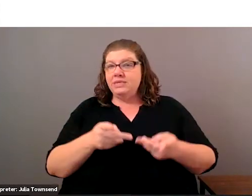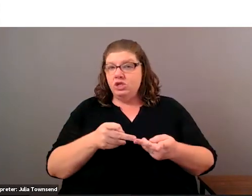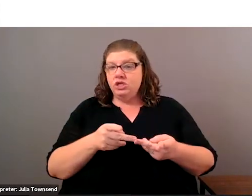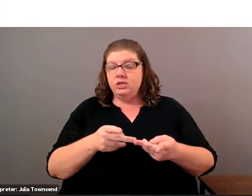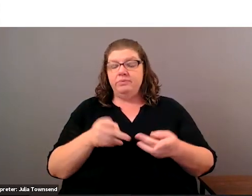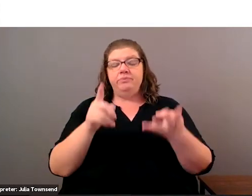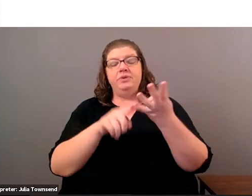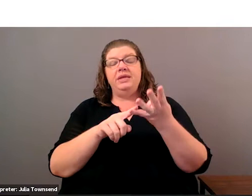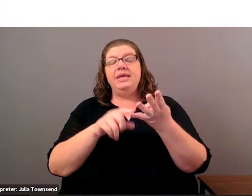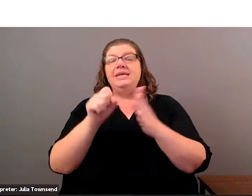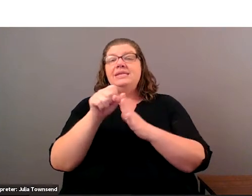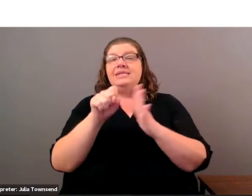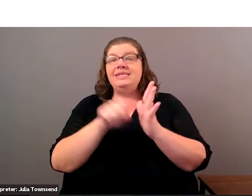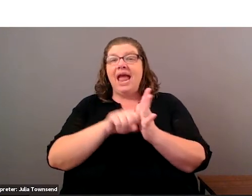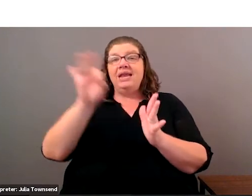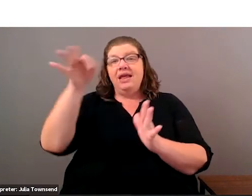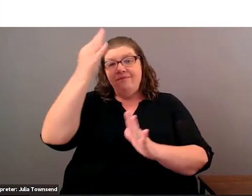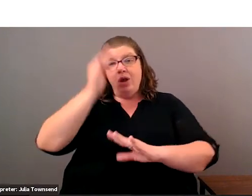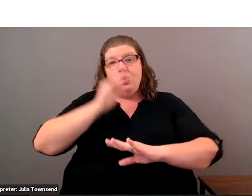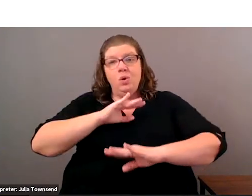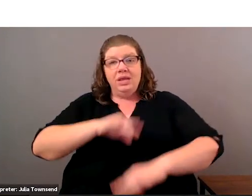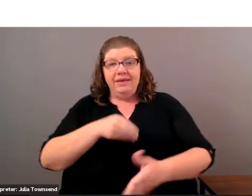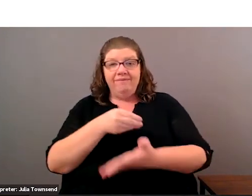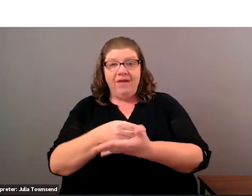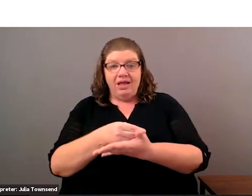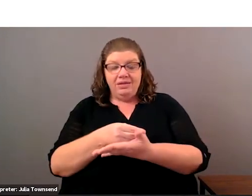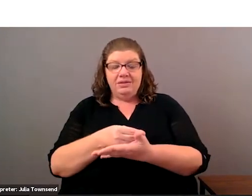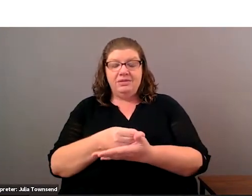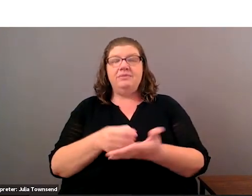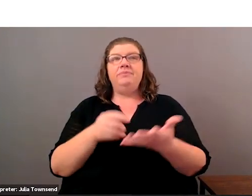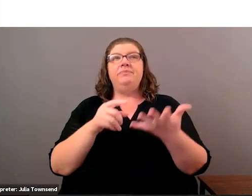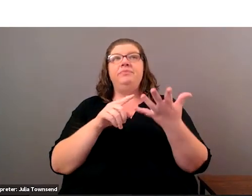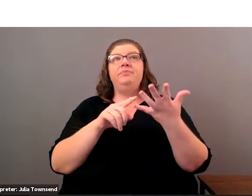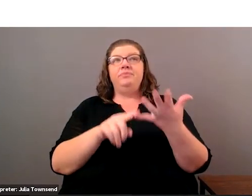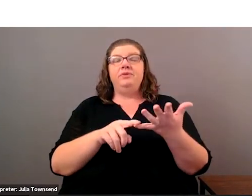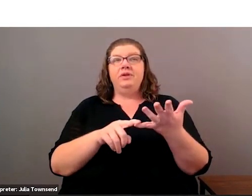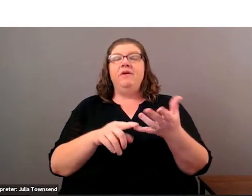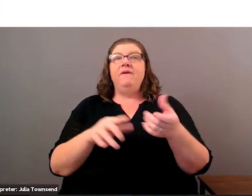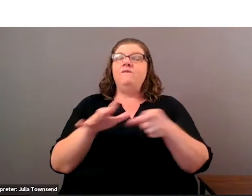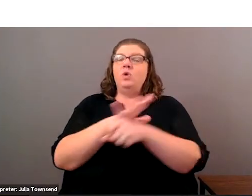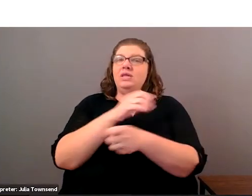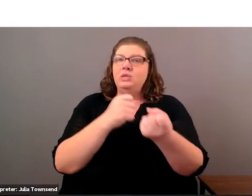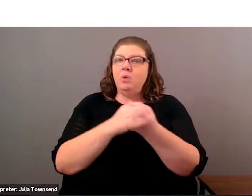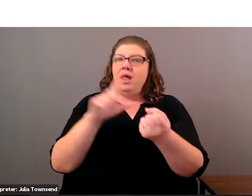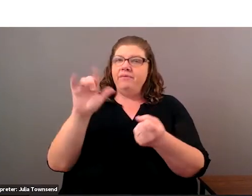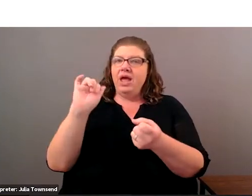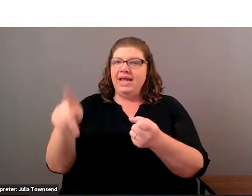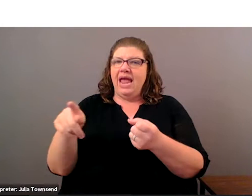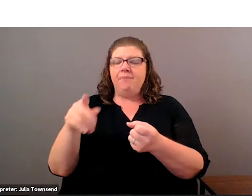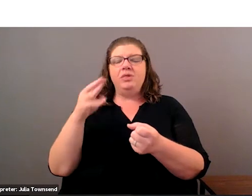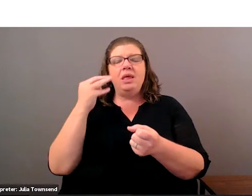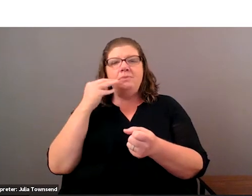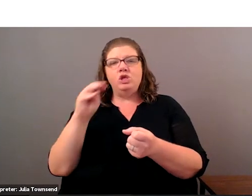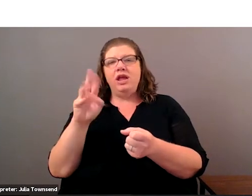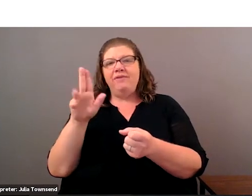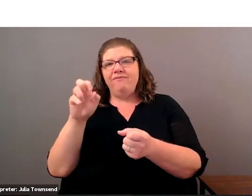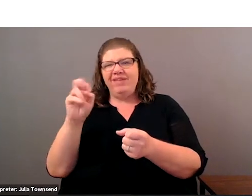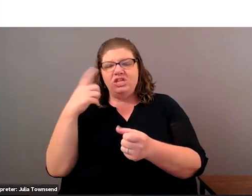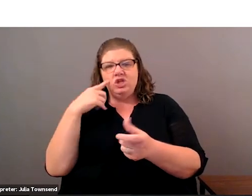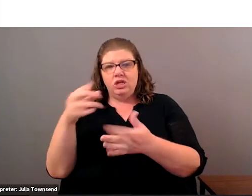relief funds, fully supports the LCAP that Mr. Venz just went over, and reflects